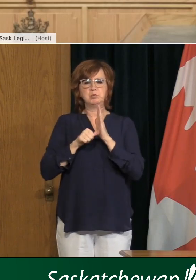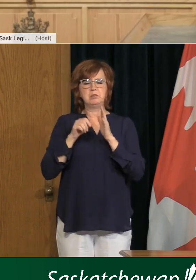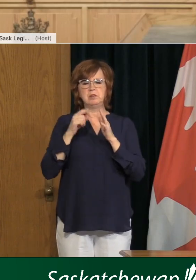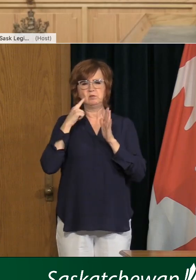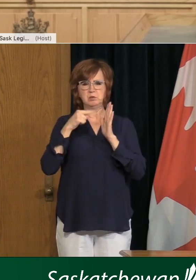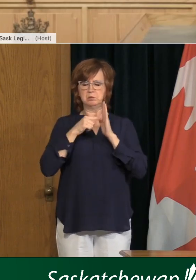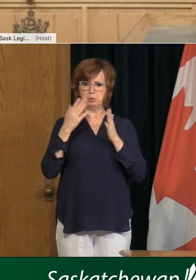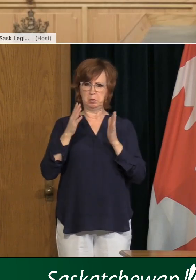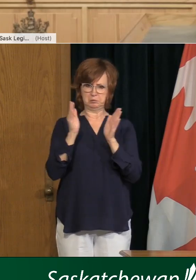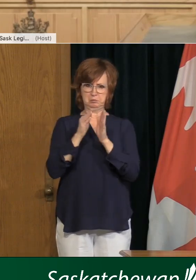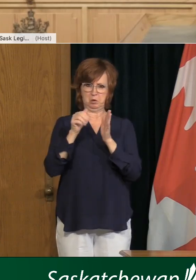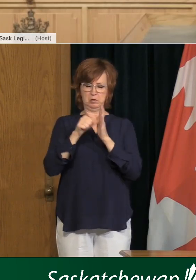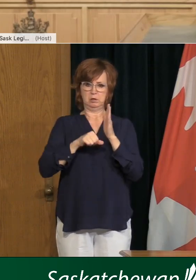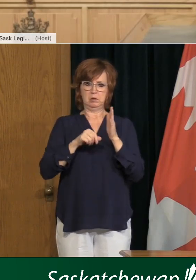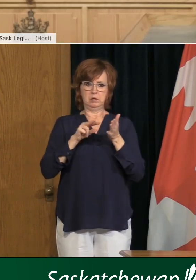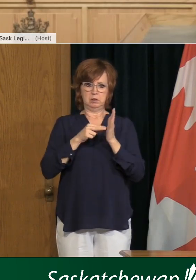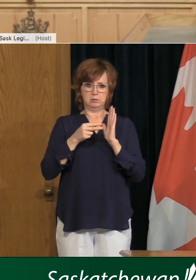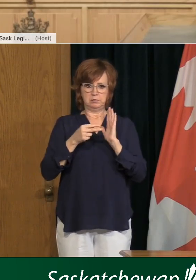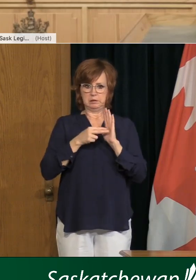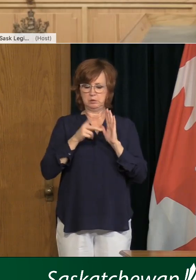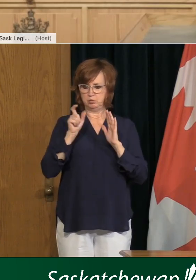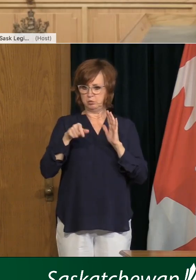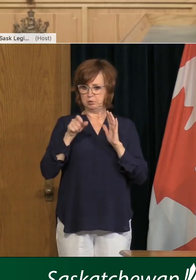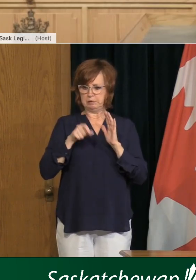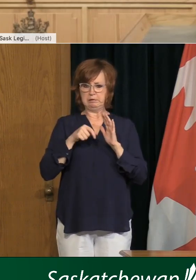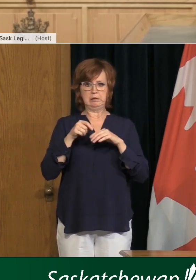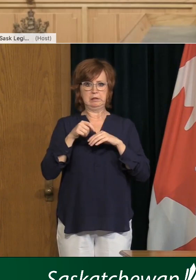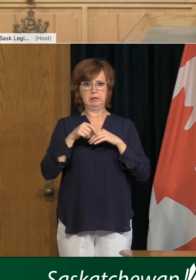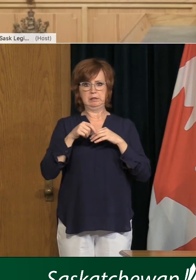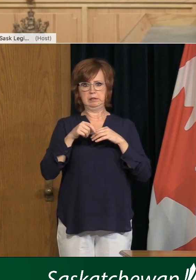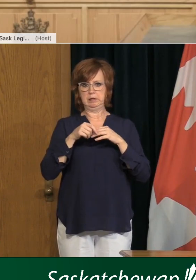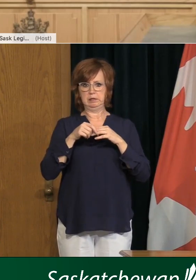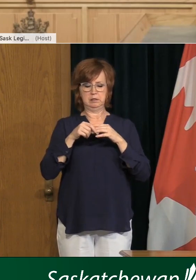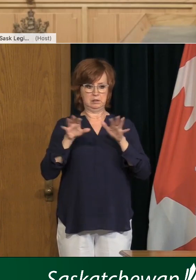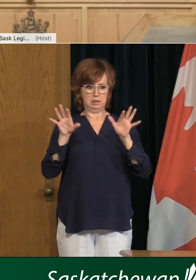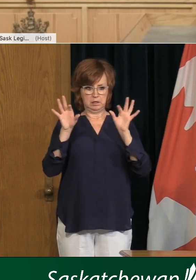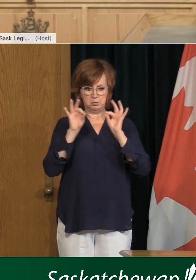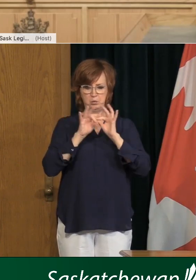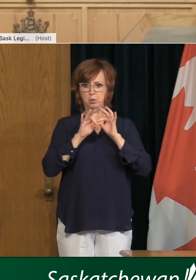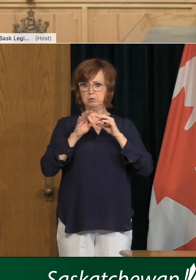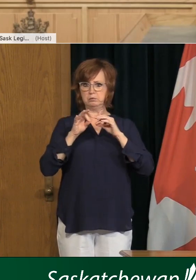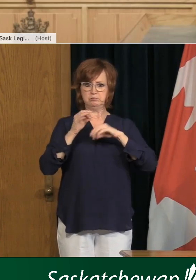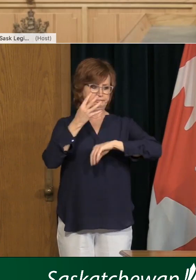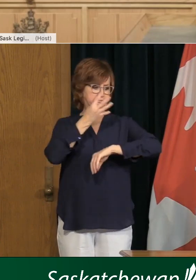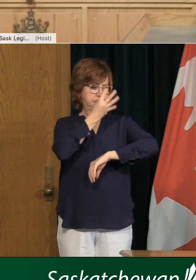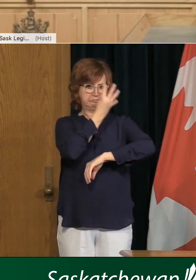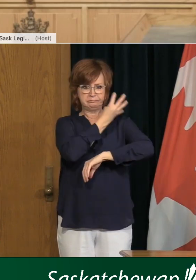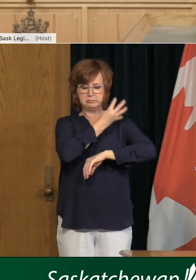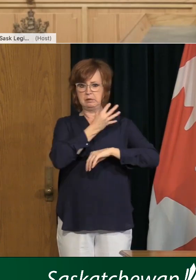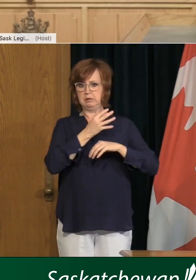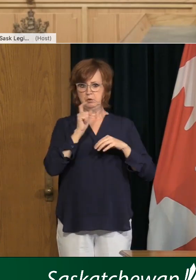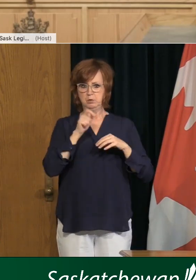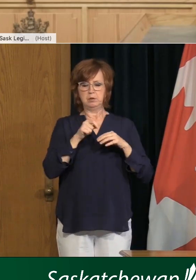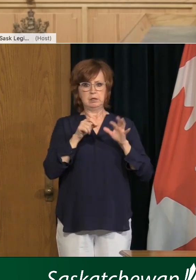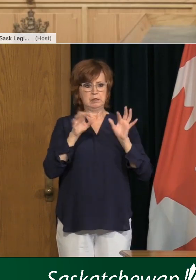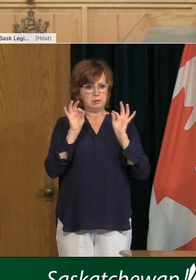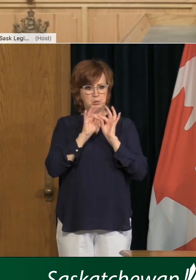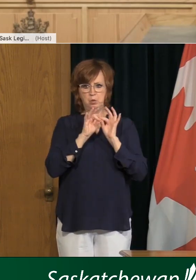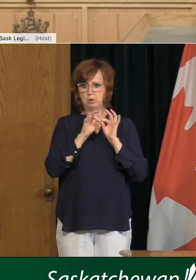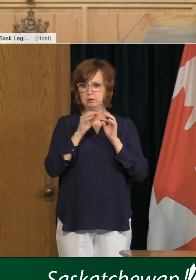of ambulatory care will be urgent infusions, which will also be expanded for people requiring those